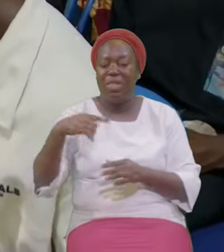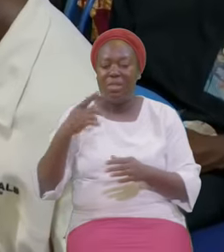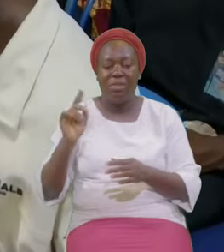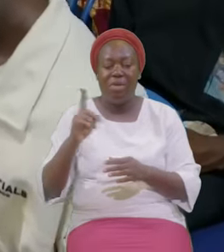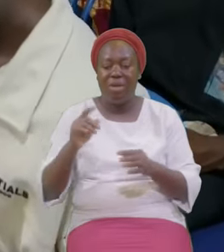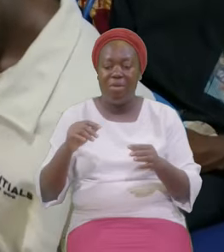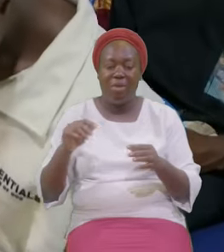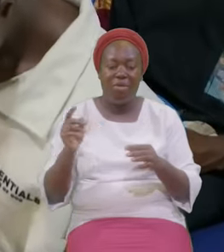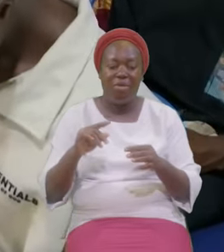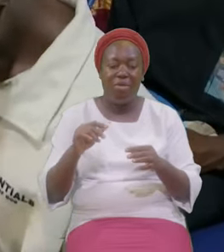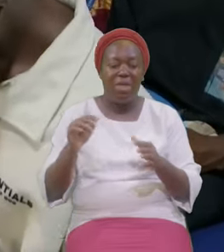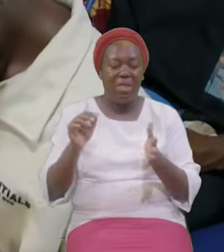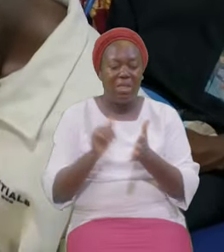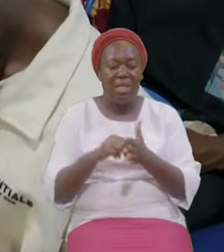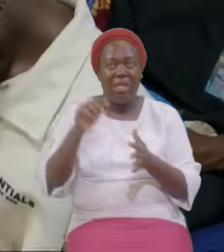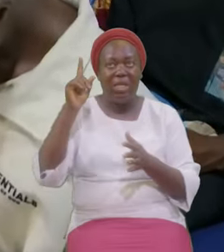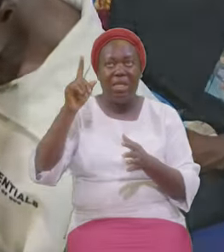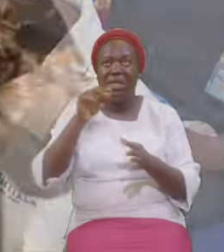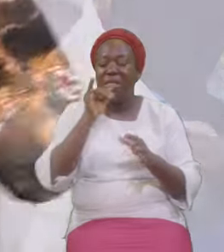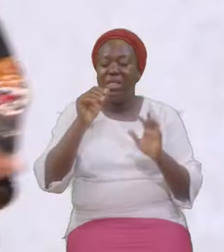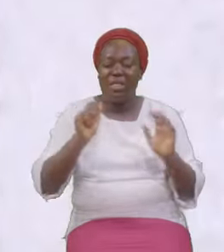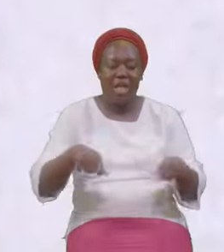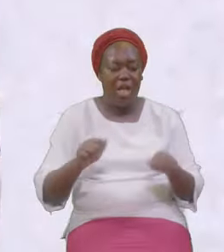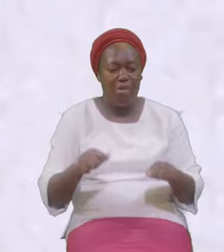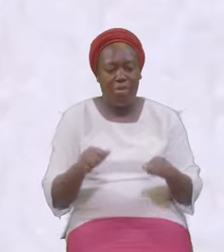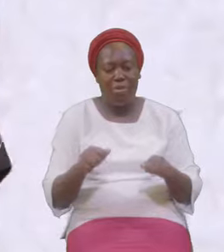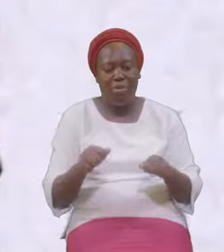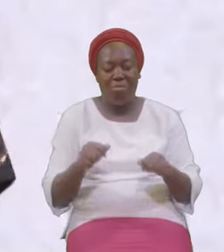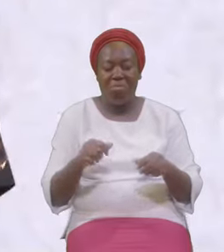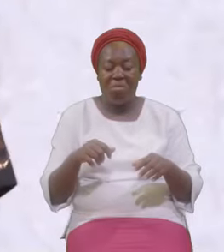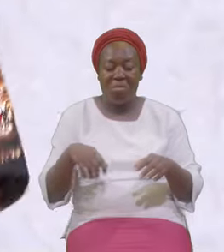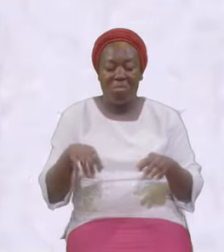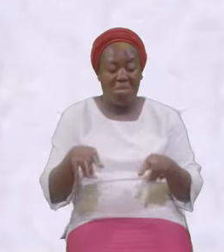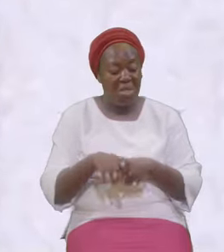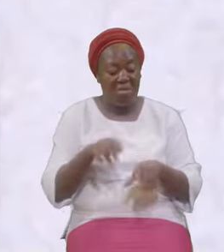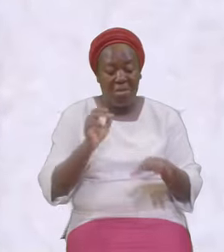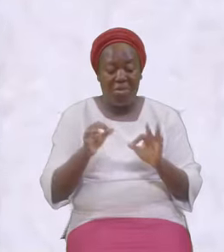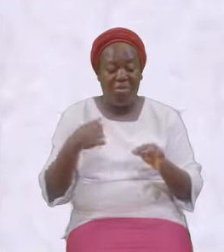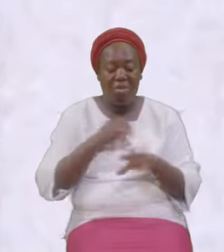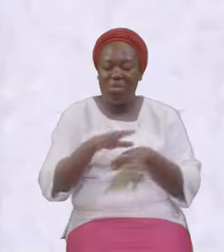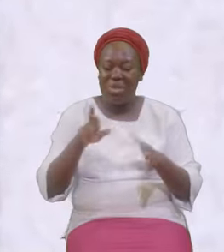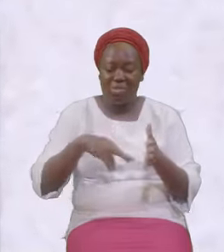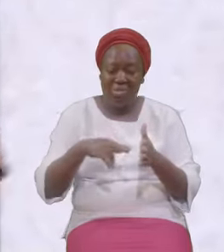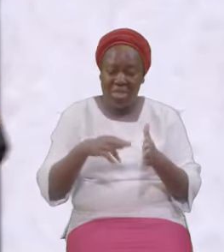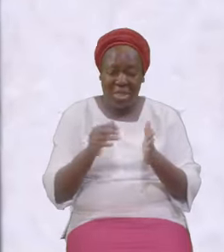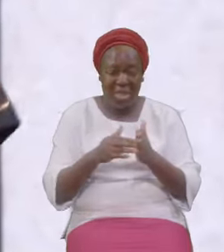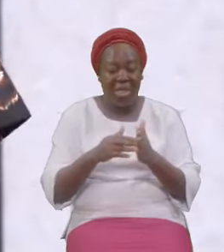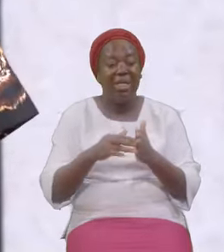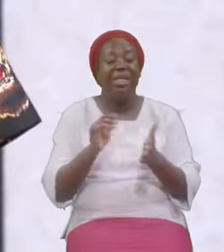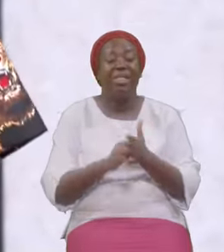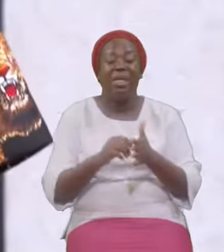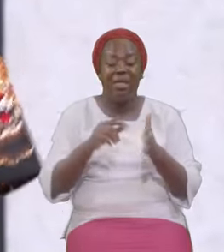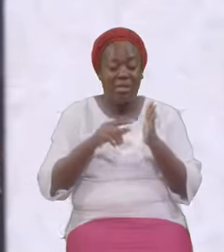able. He is able. Even if we didn't read any further, that appears enough.